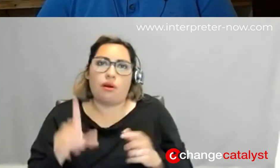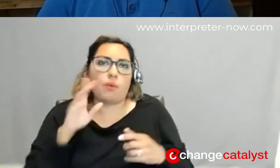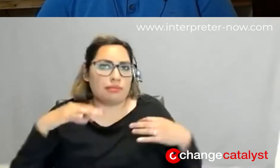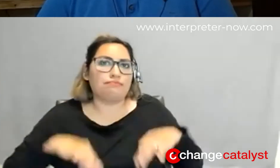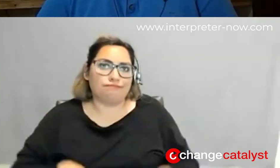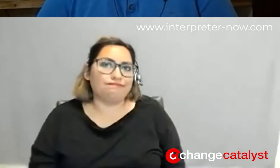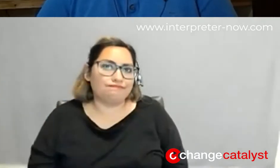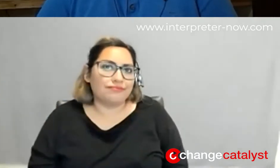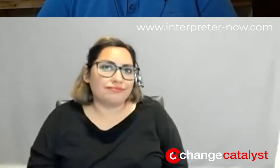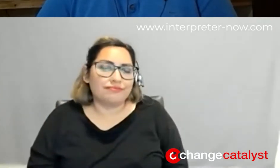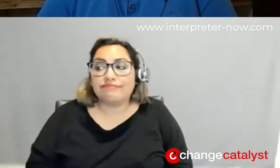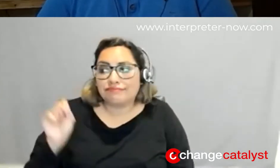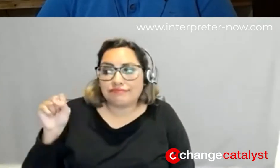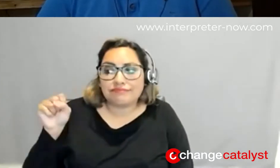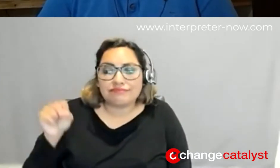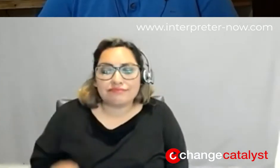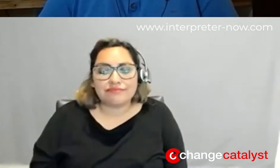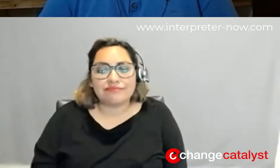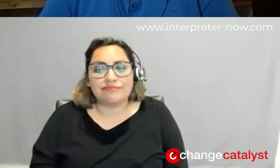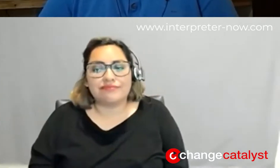benefit. Absolutely. Absolutely.